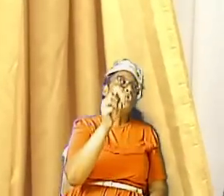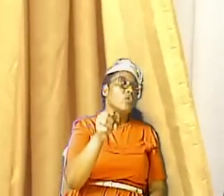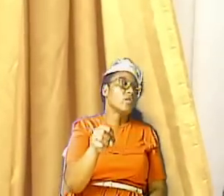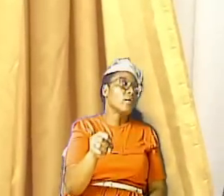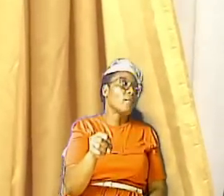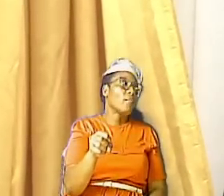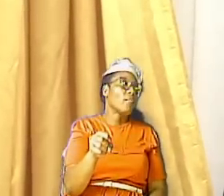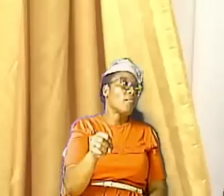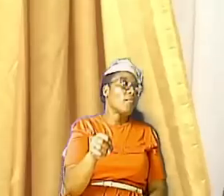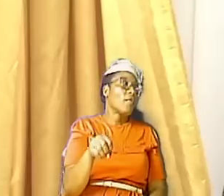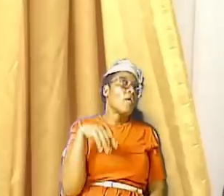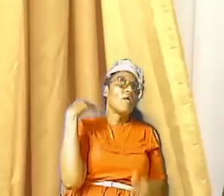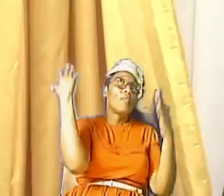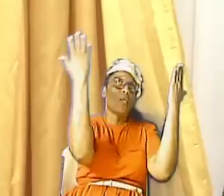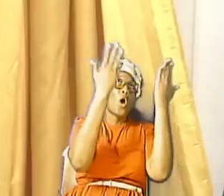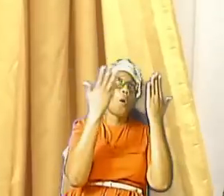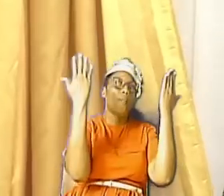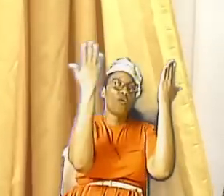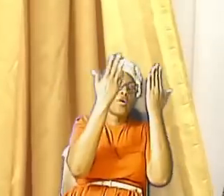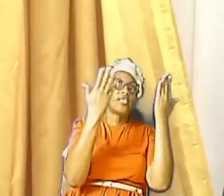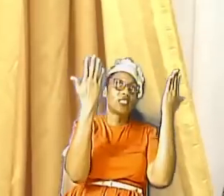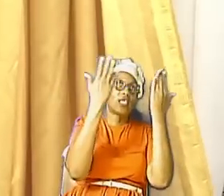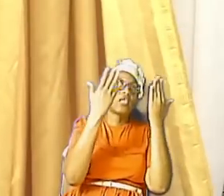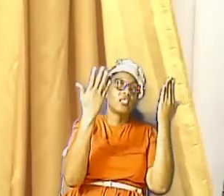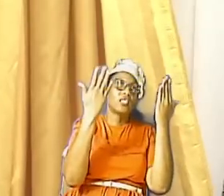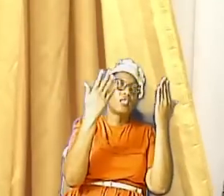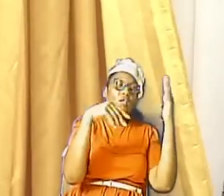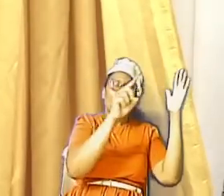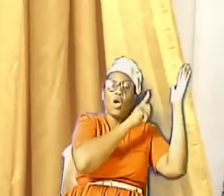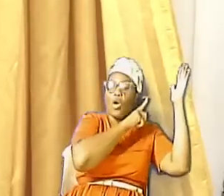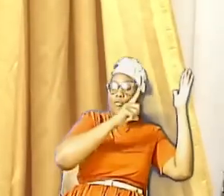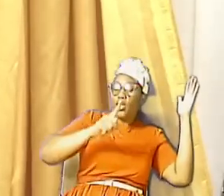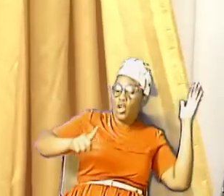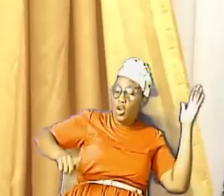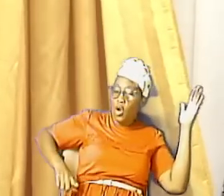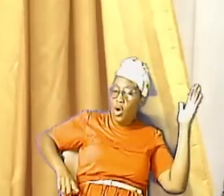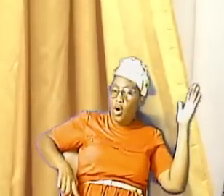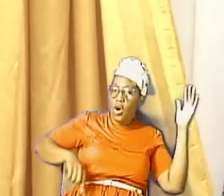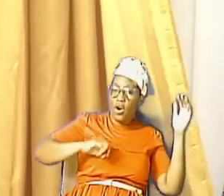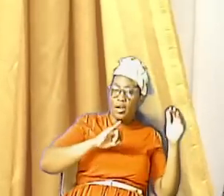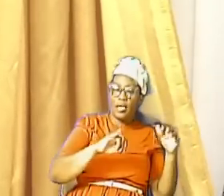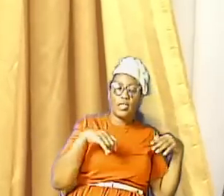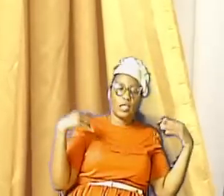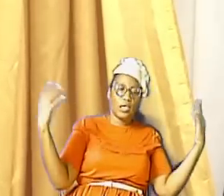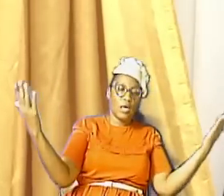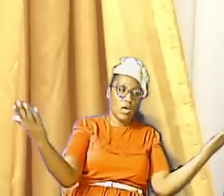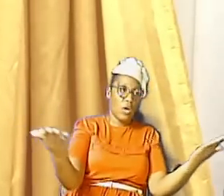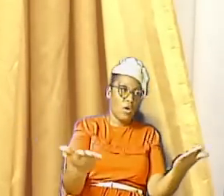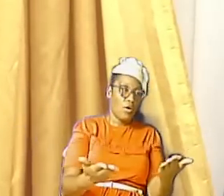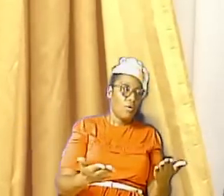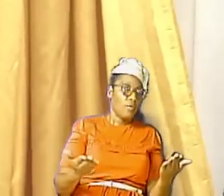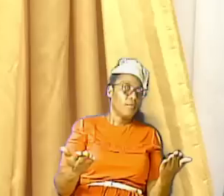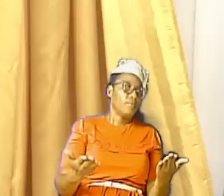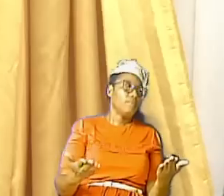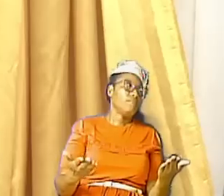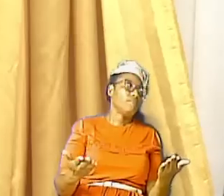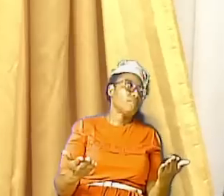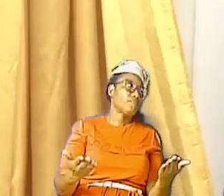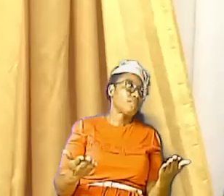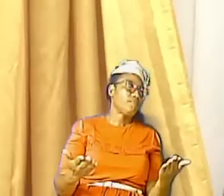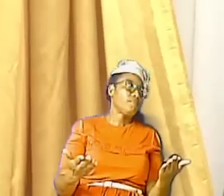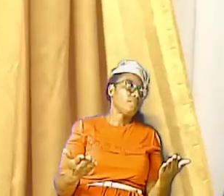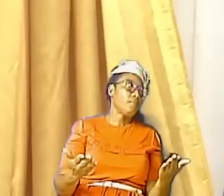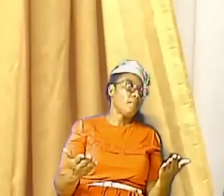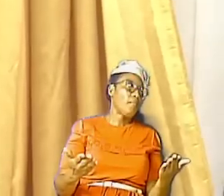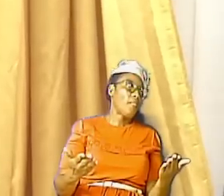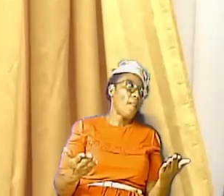the presence. of the Lord is in this place.